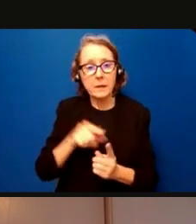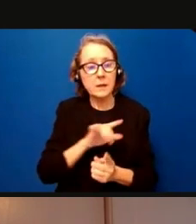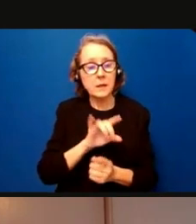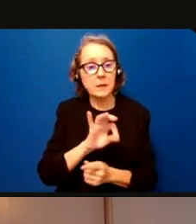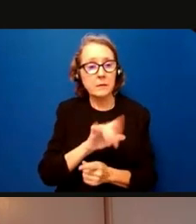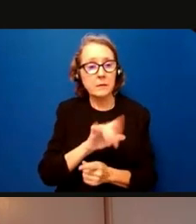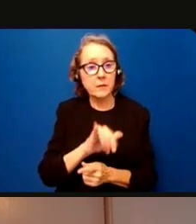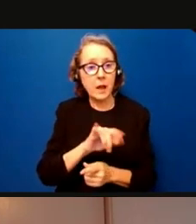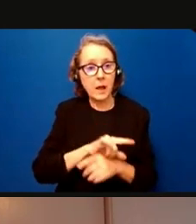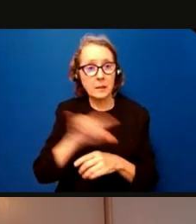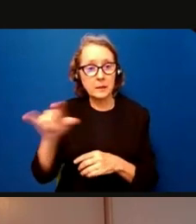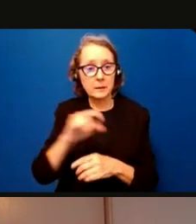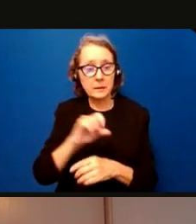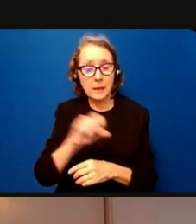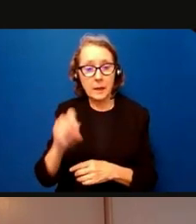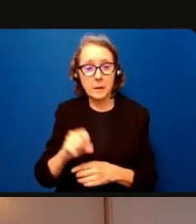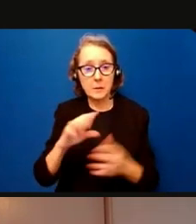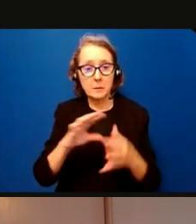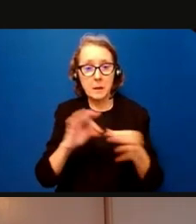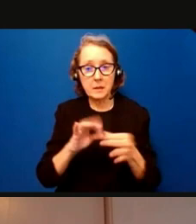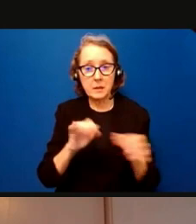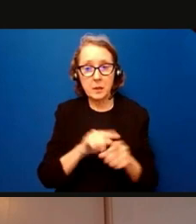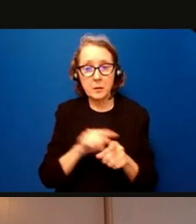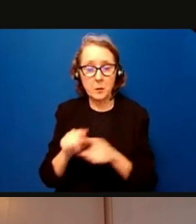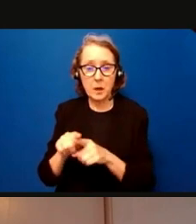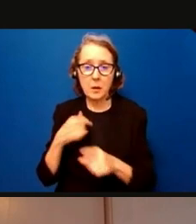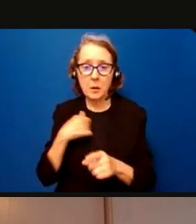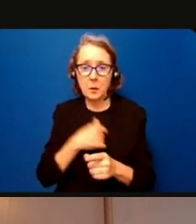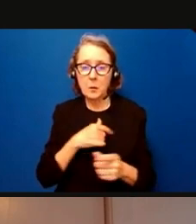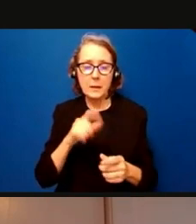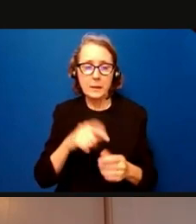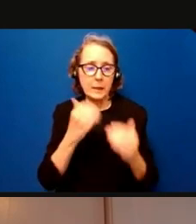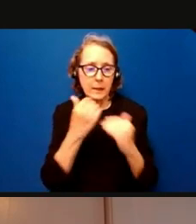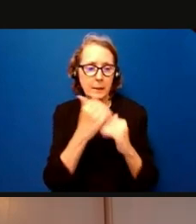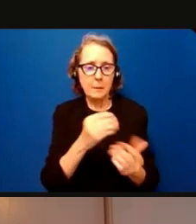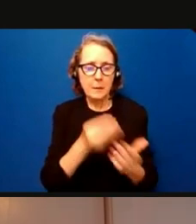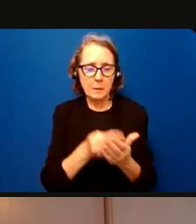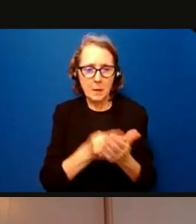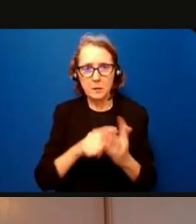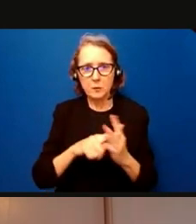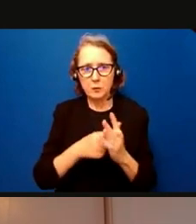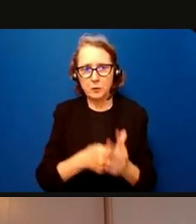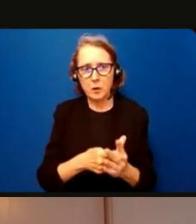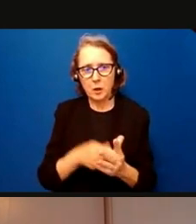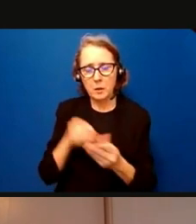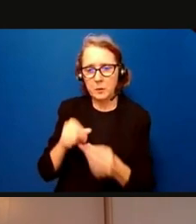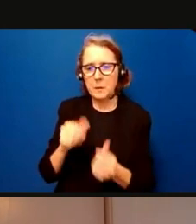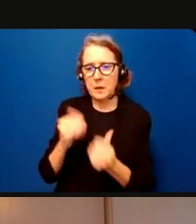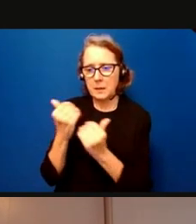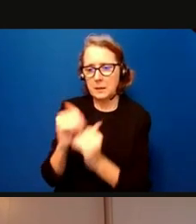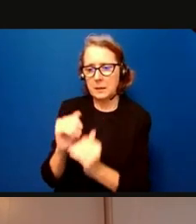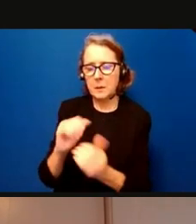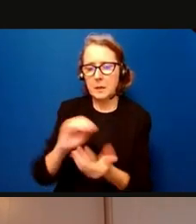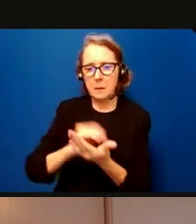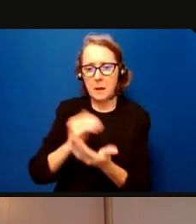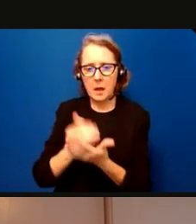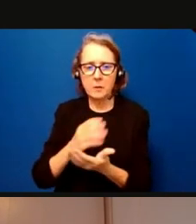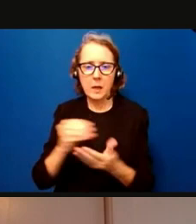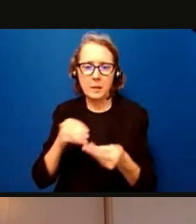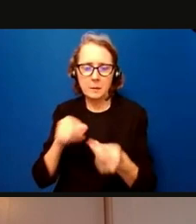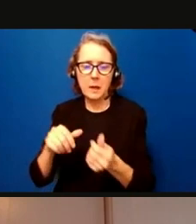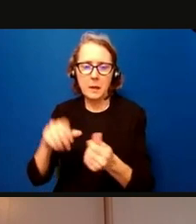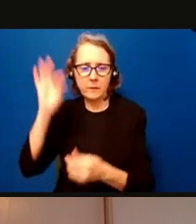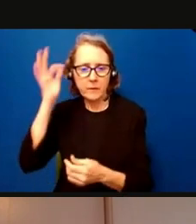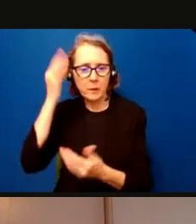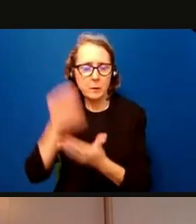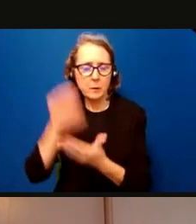some funding assistance to get started, spend as little municipal money as we can and expand the federal dollars as service grows. Since that